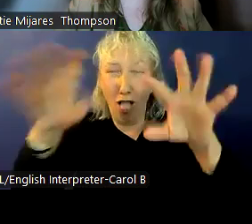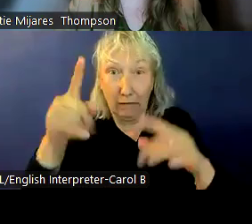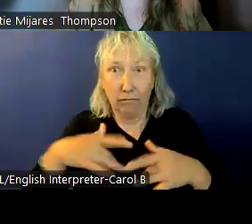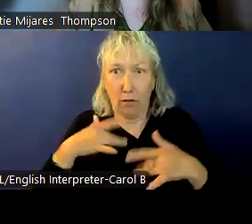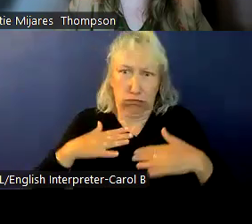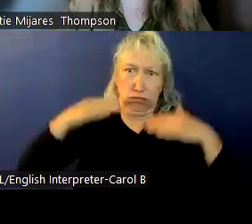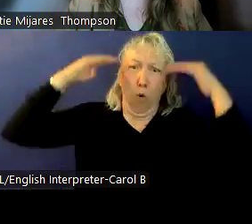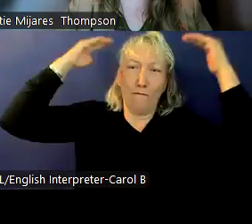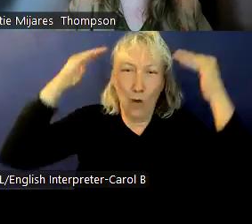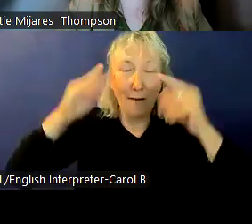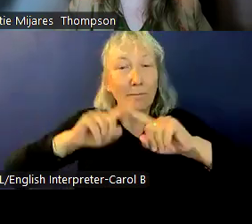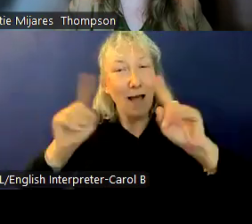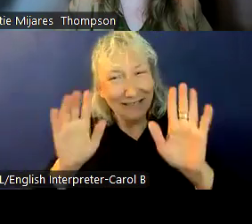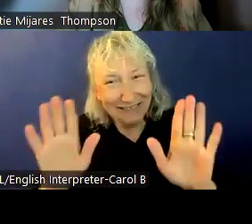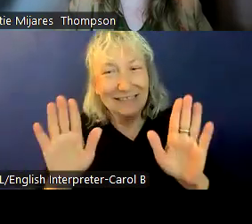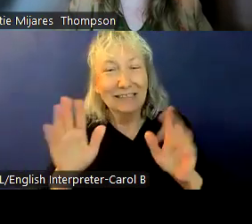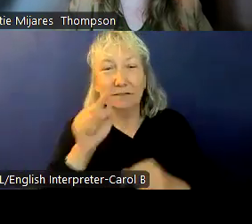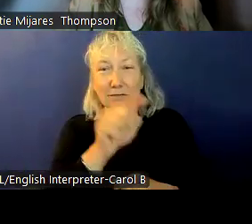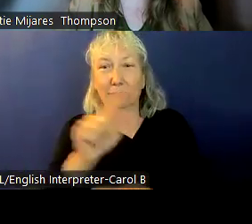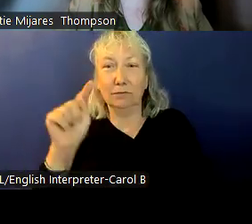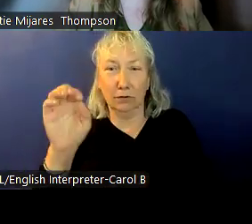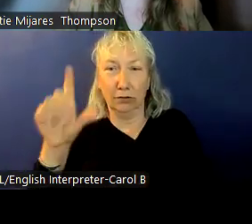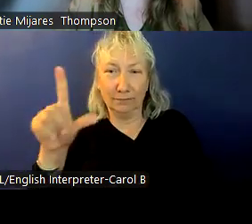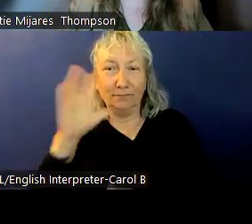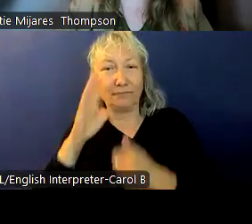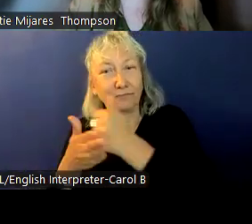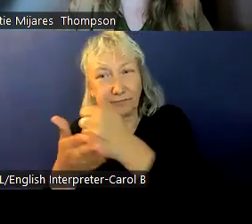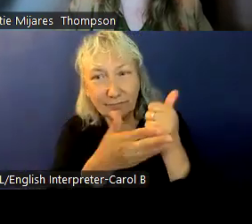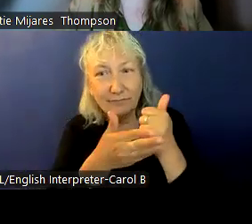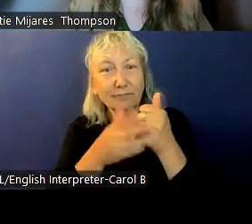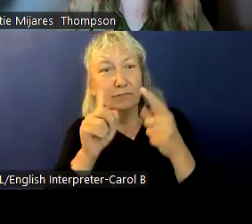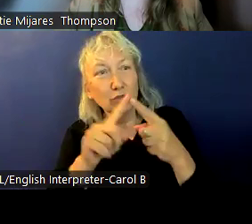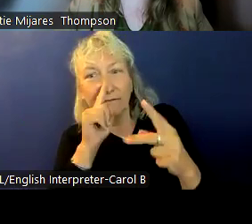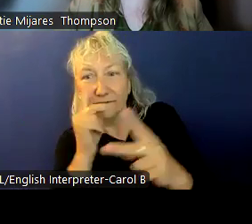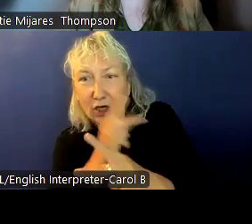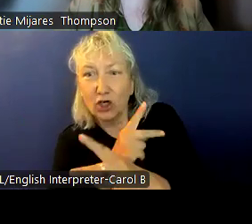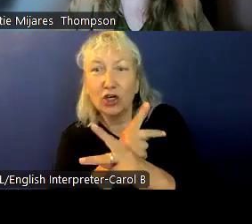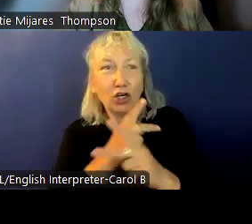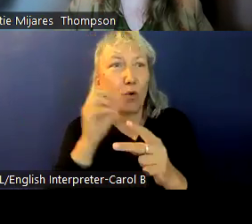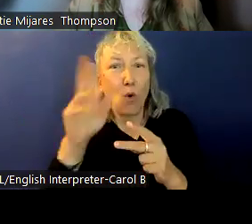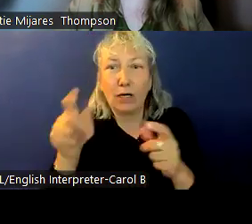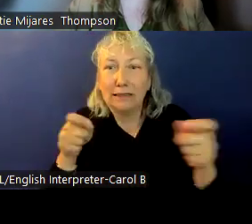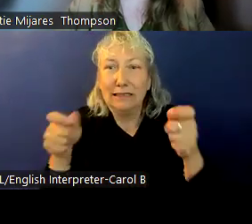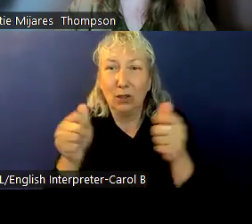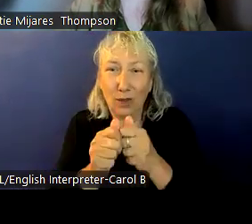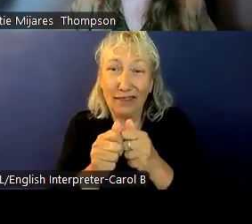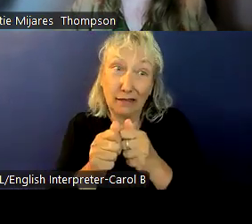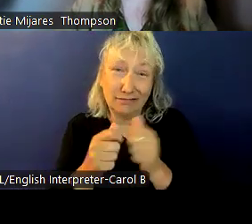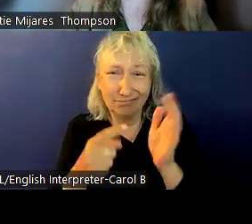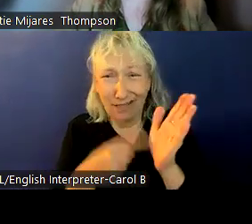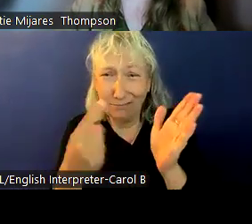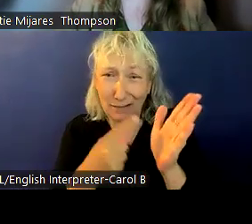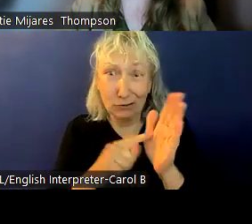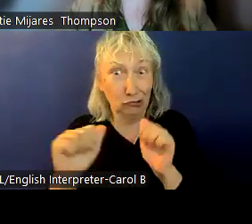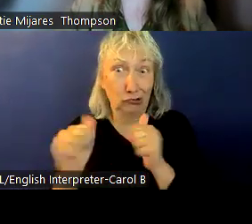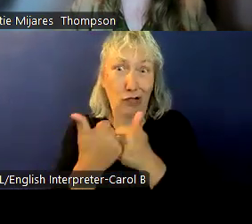and having an ABLE account is another tool in the toolbox to help navigate a sometimes challenging disability system. So with that, I am